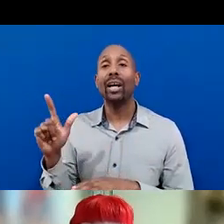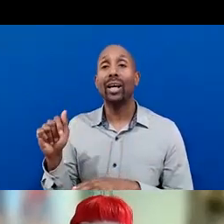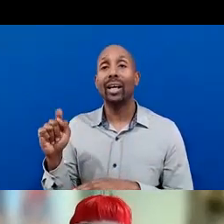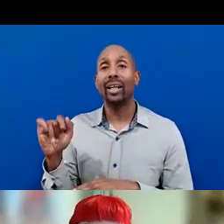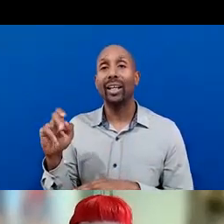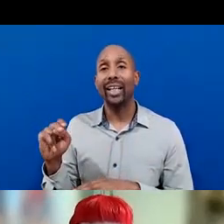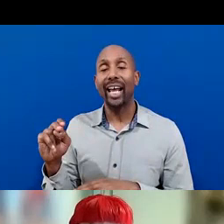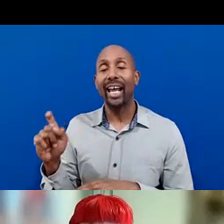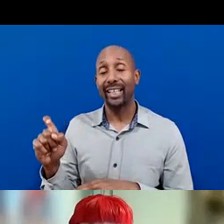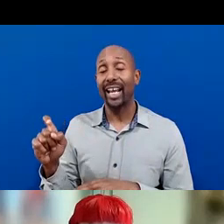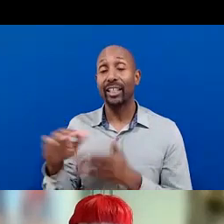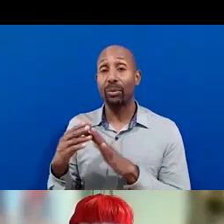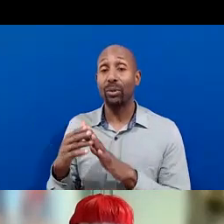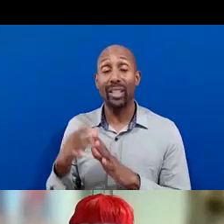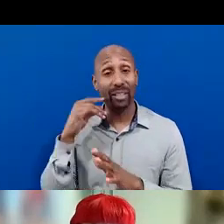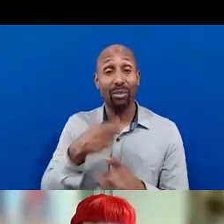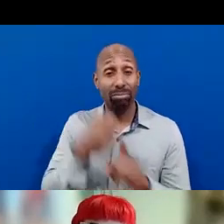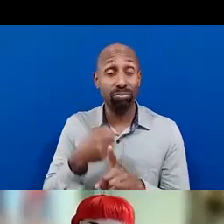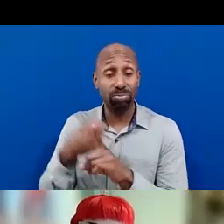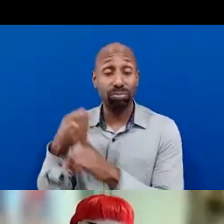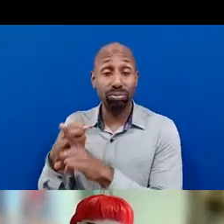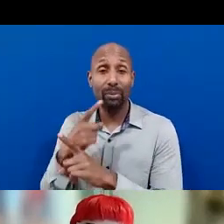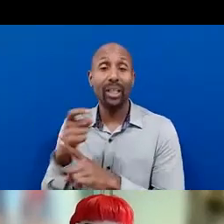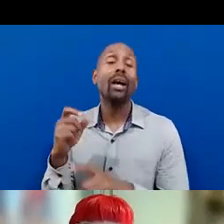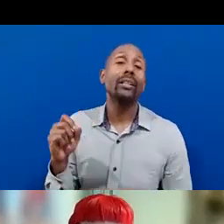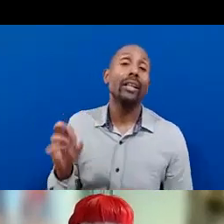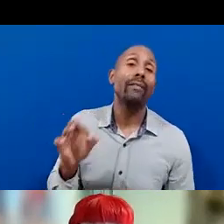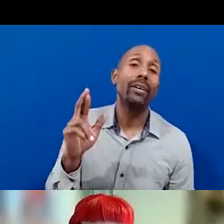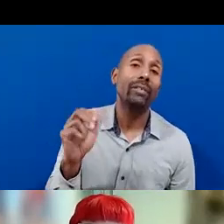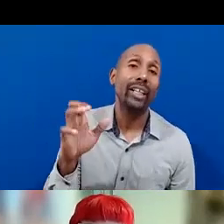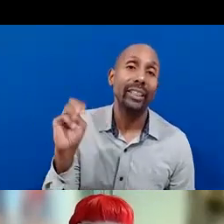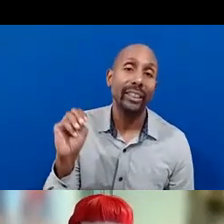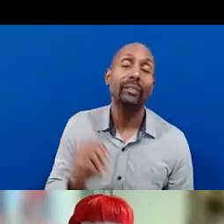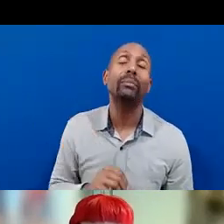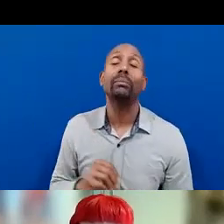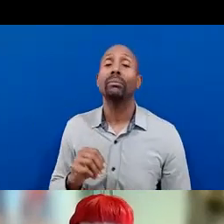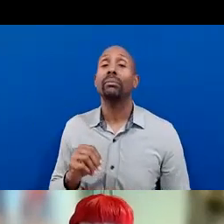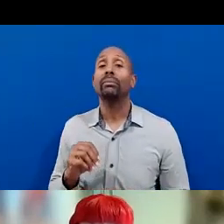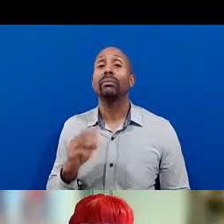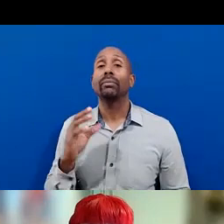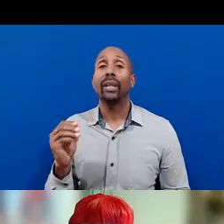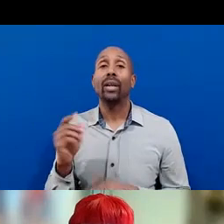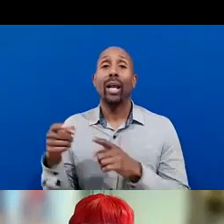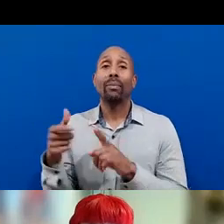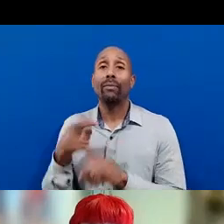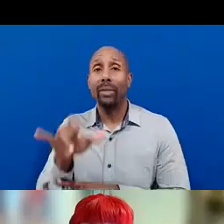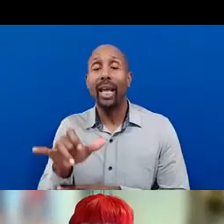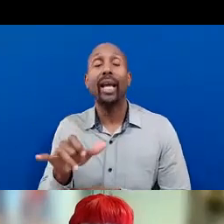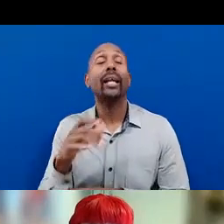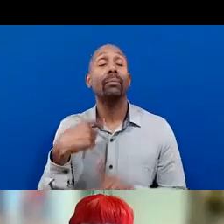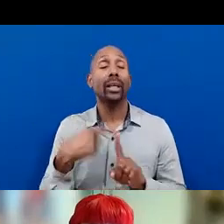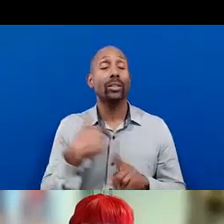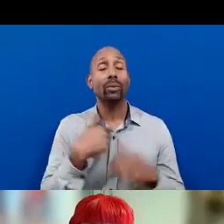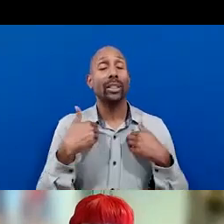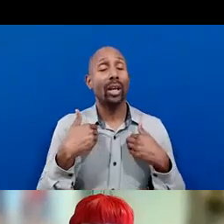conditions. We saw LGBTQ communities hit really hard, although we don't have a lot of great data